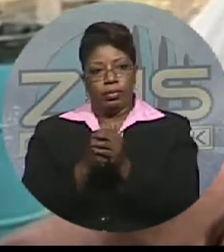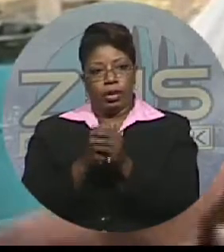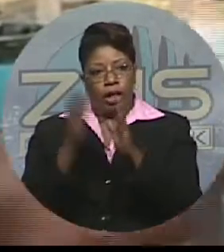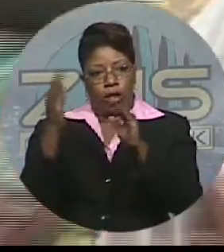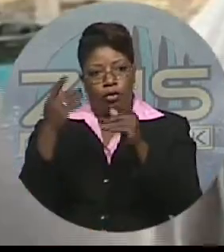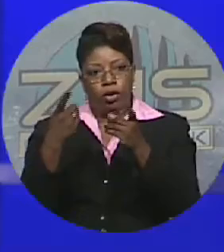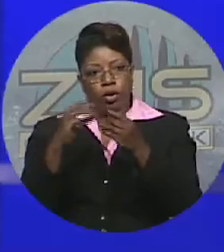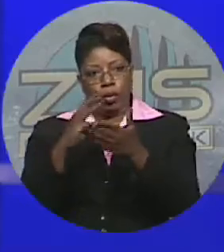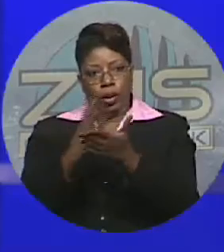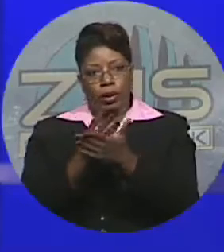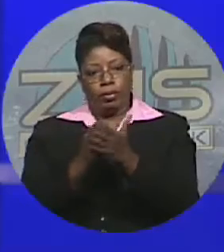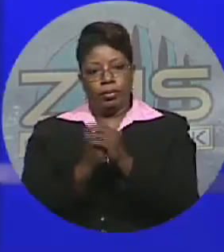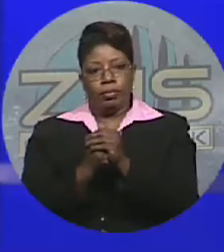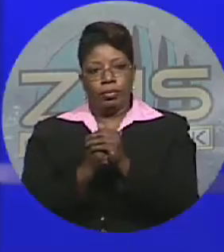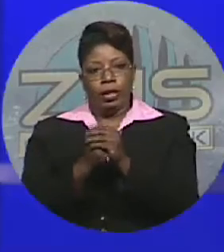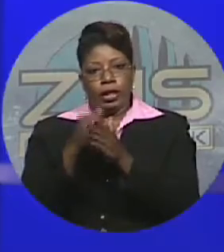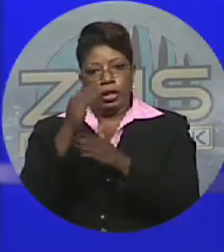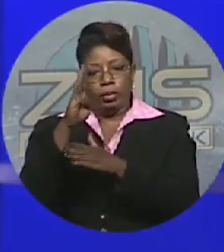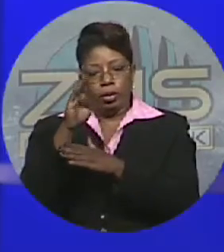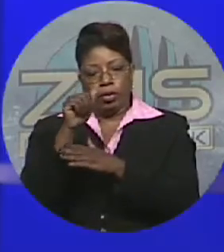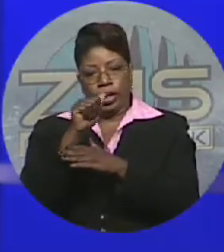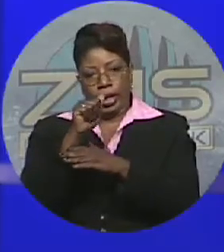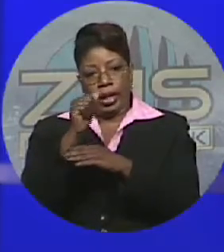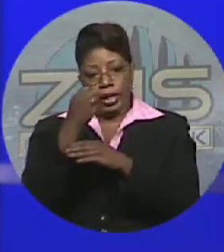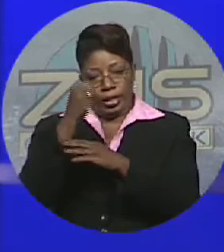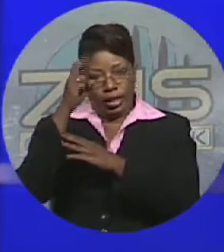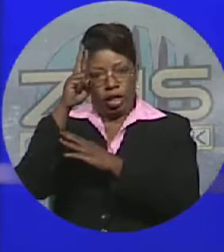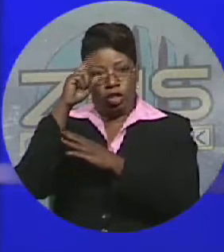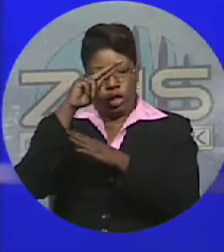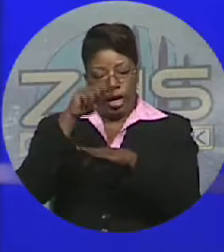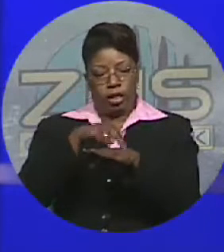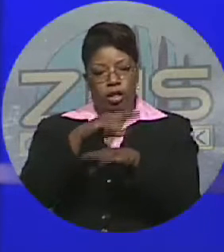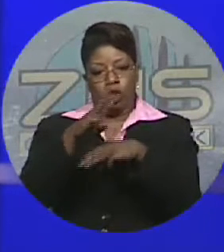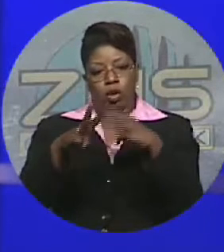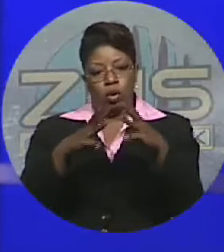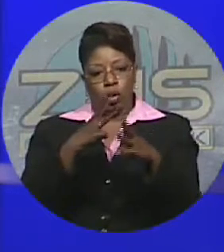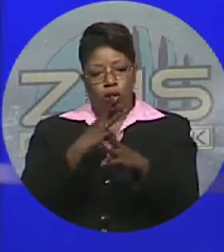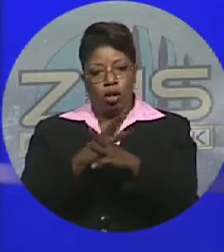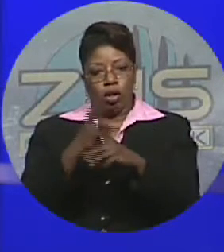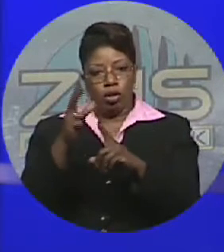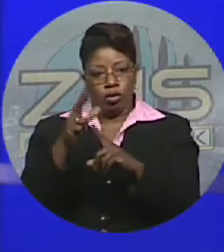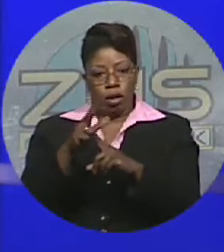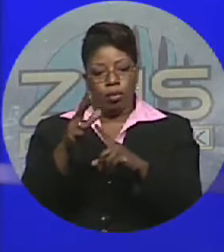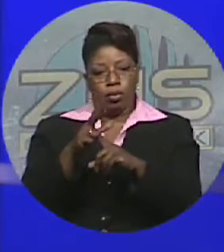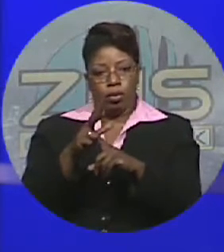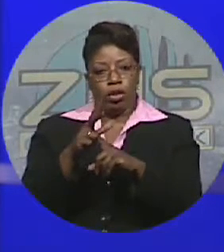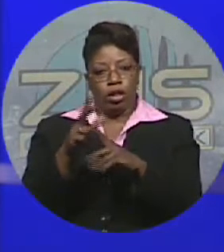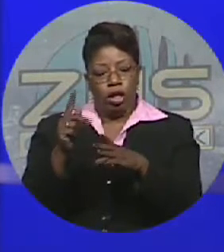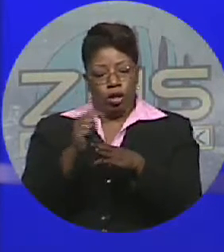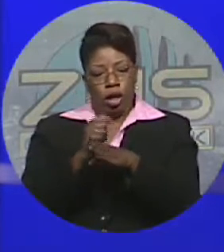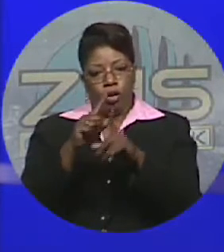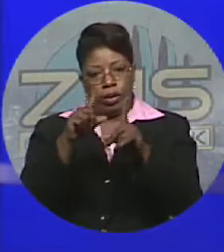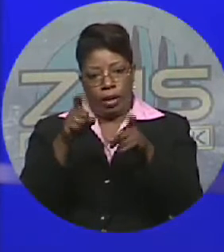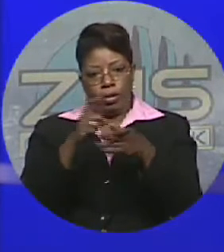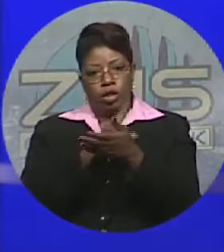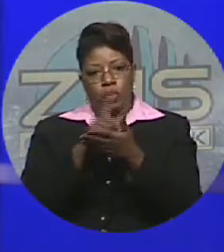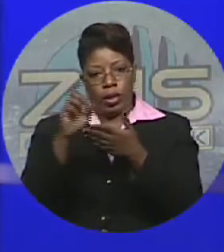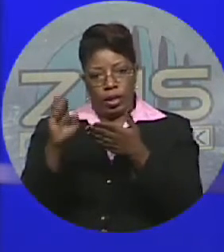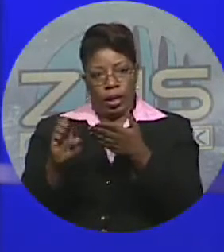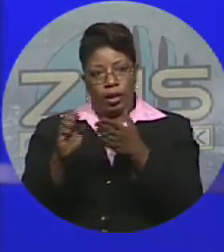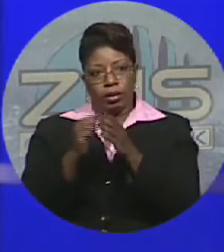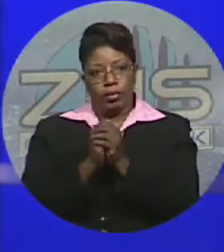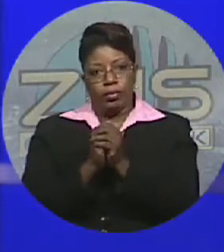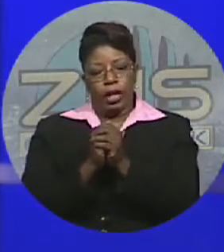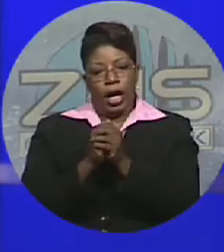they'll do well. The B3A's Senior Nationals and World Championship Trials will take place this weekend, and the country's